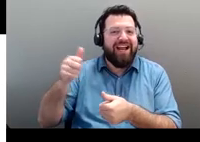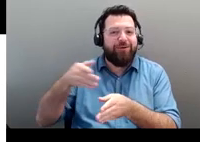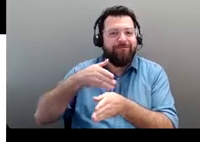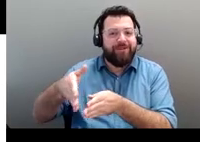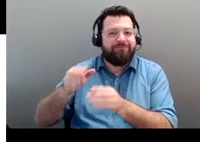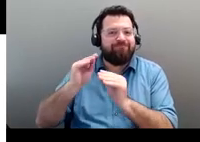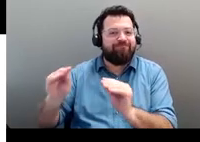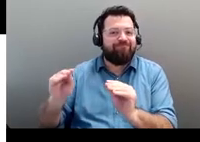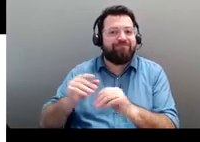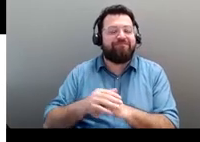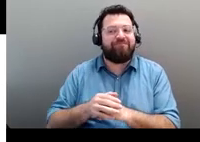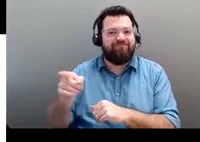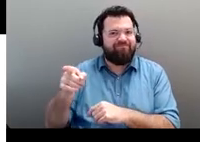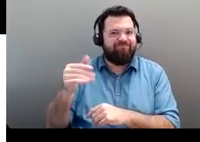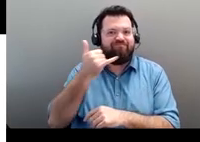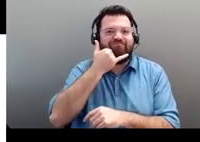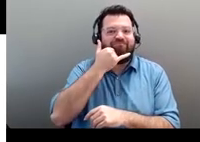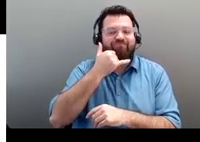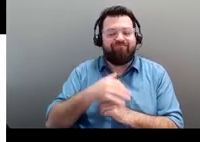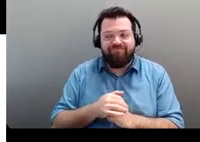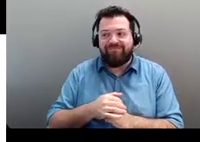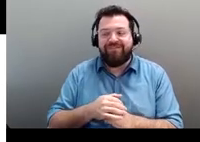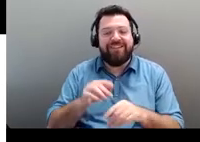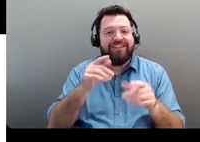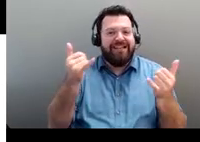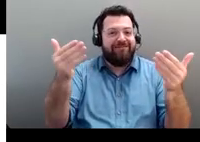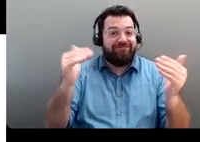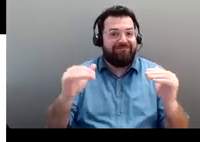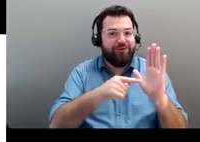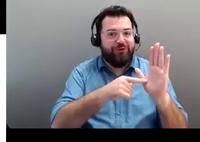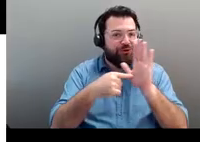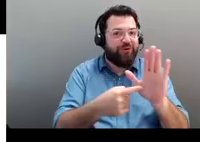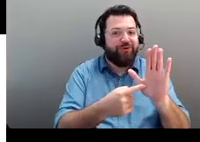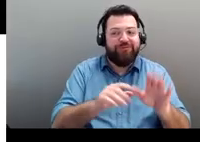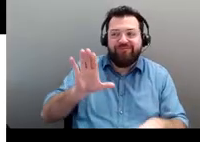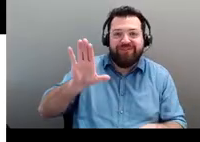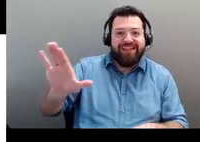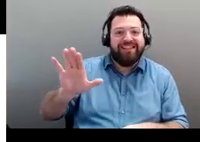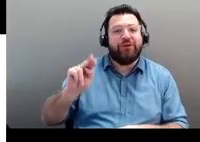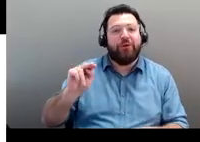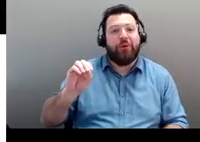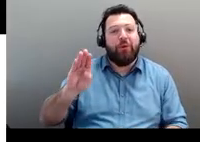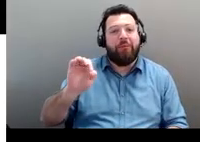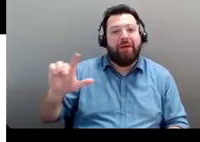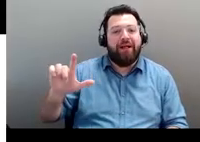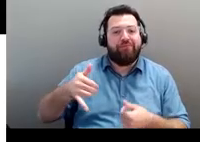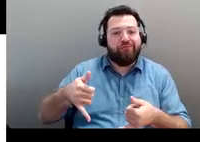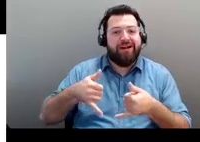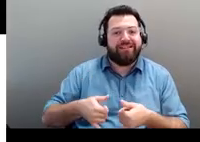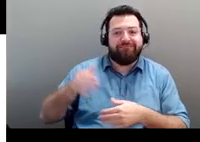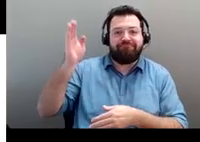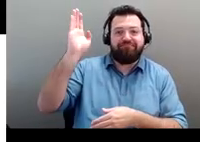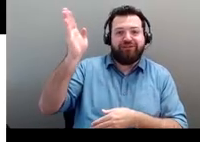So, along with that, let me show you let me show you his Nobel Prize banquet speech.